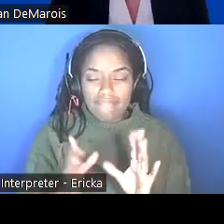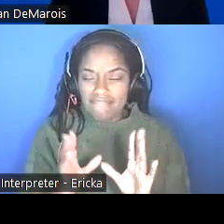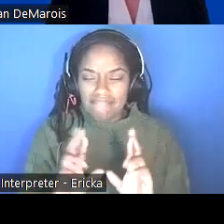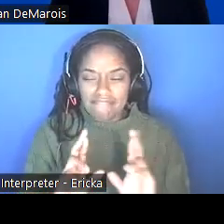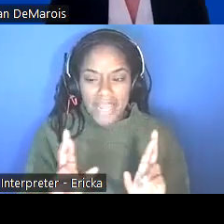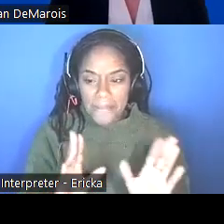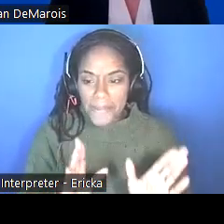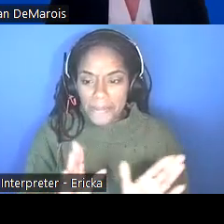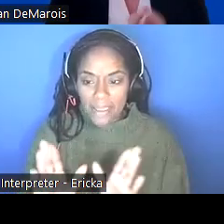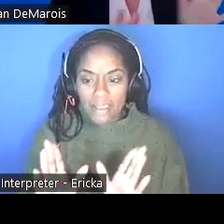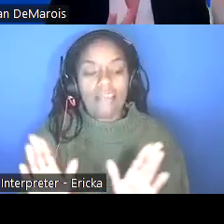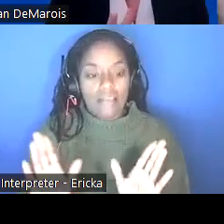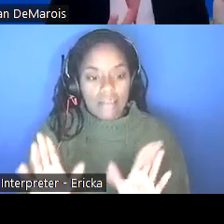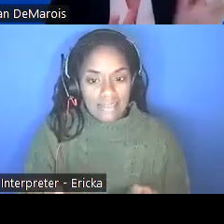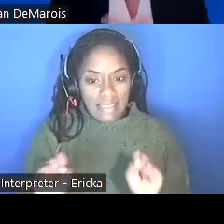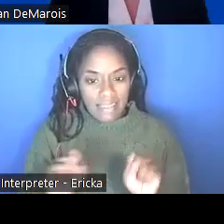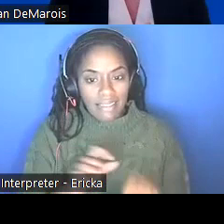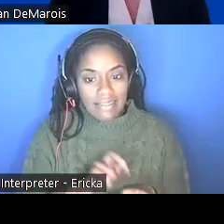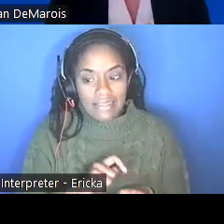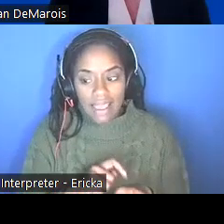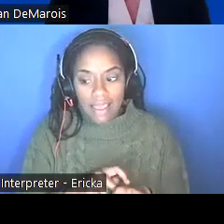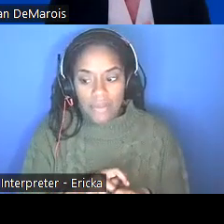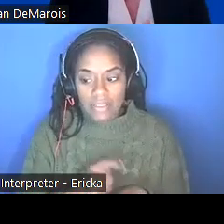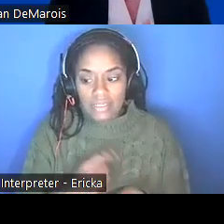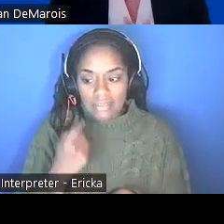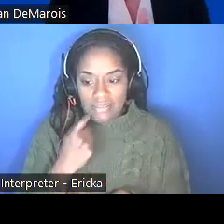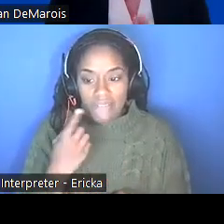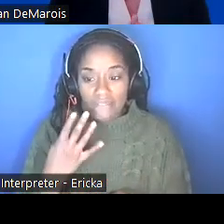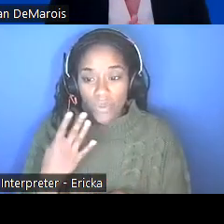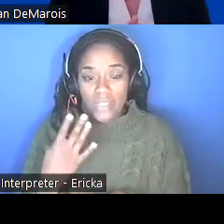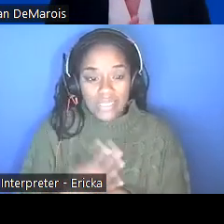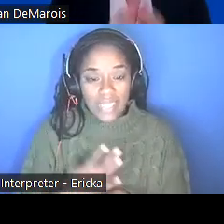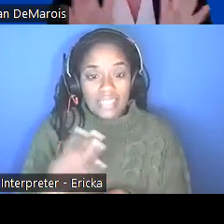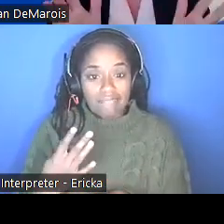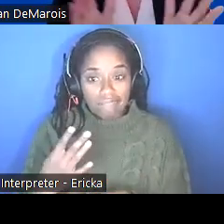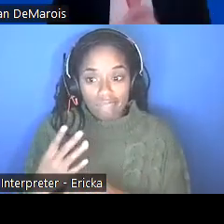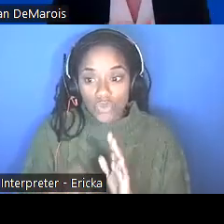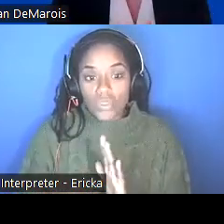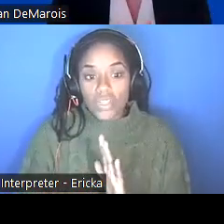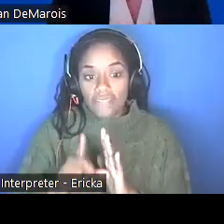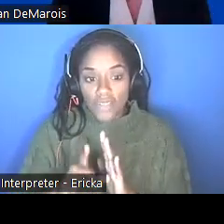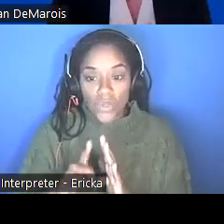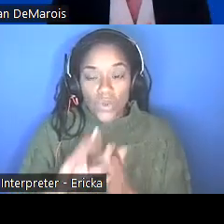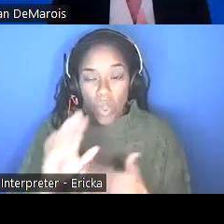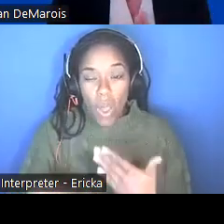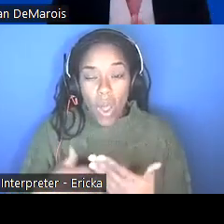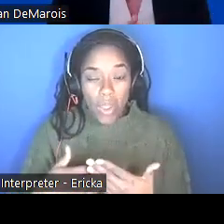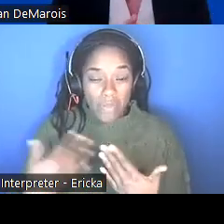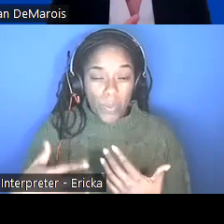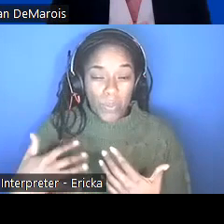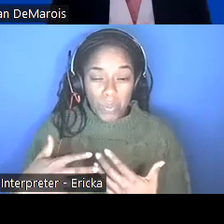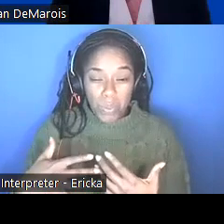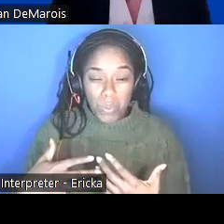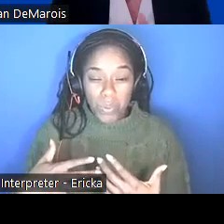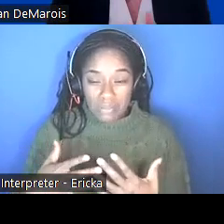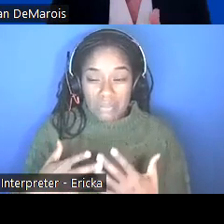prepared, for taking the time over the last 4 days to review all of the dense and extensive materials that we